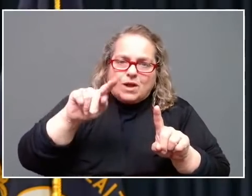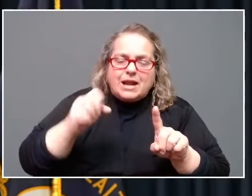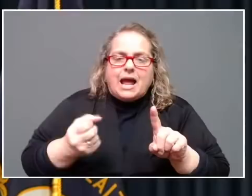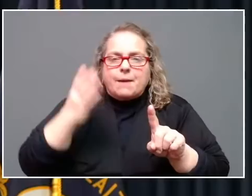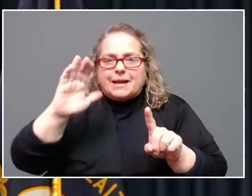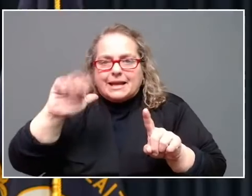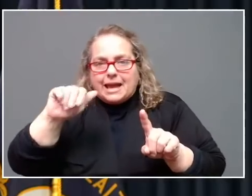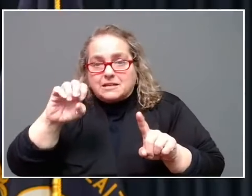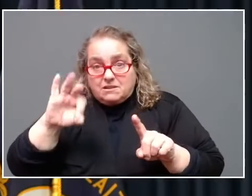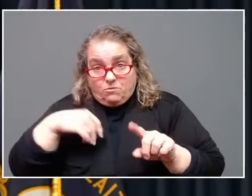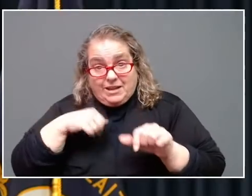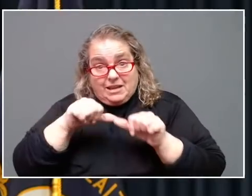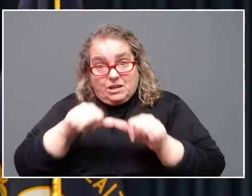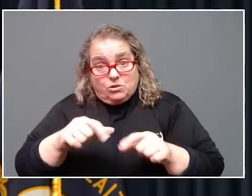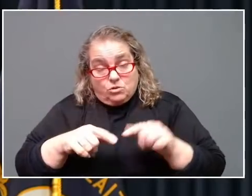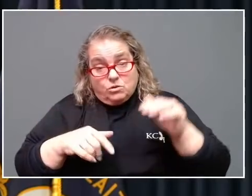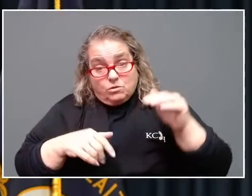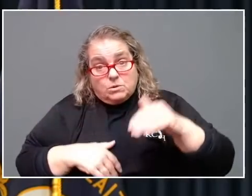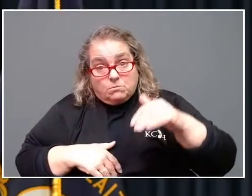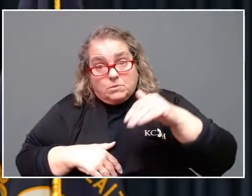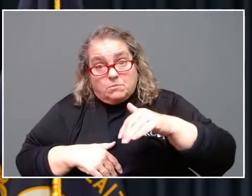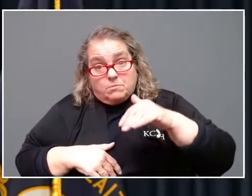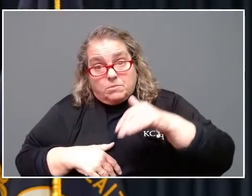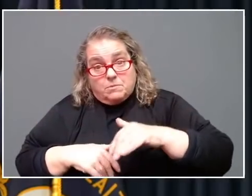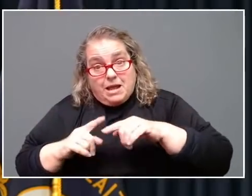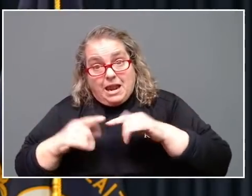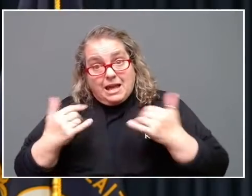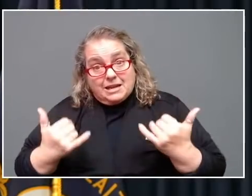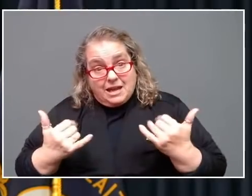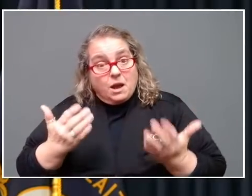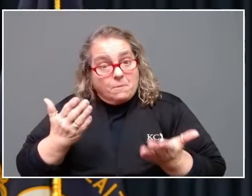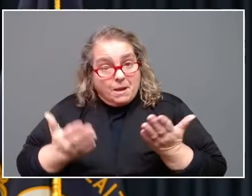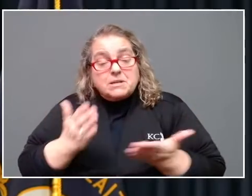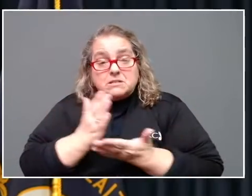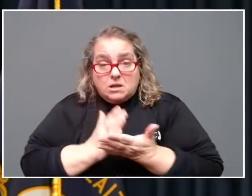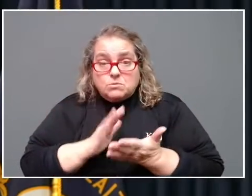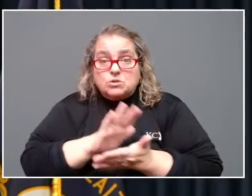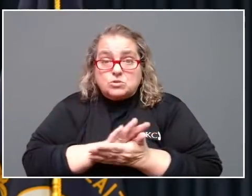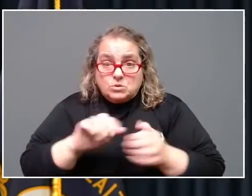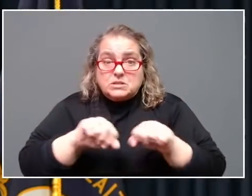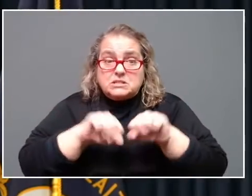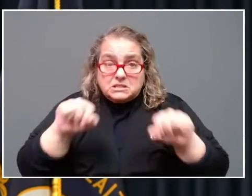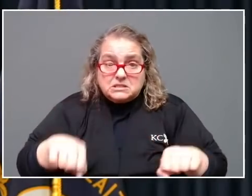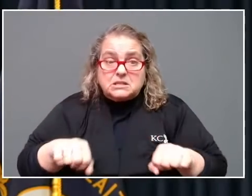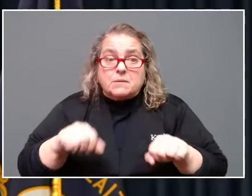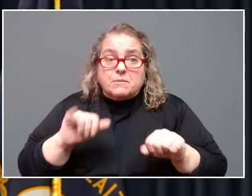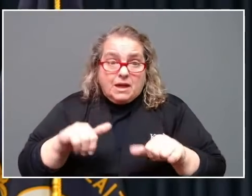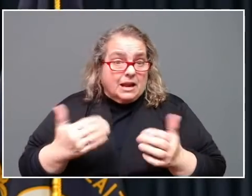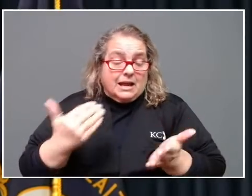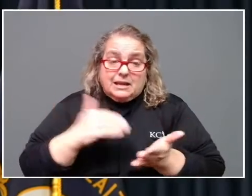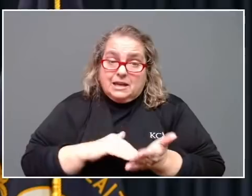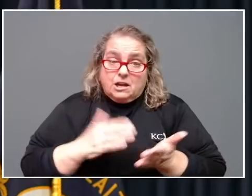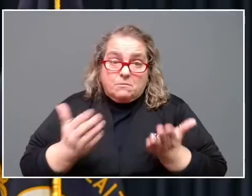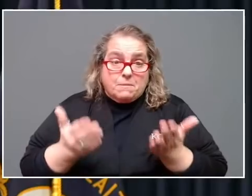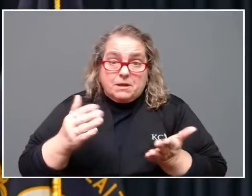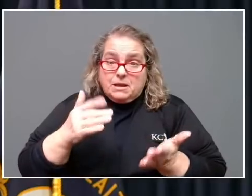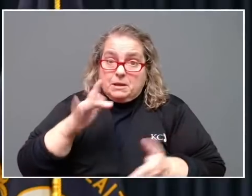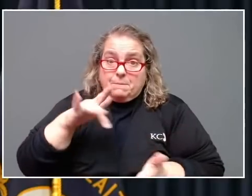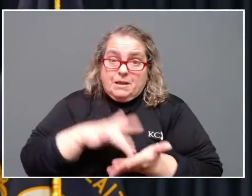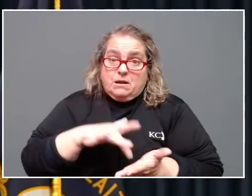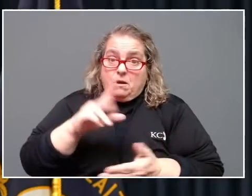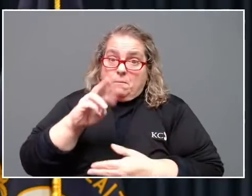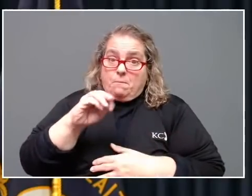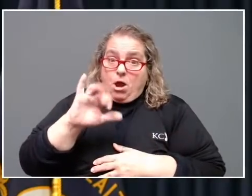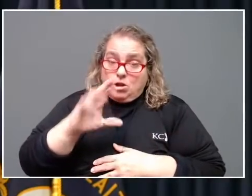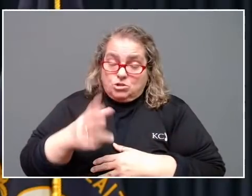we are now, you know, I think that there are some school systems that, again, probably mid-March could take a very realistic